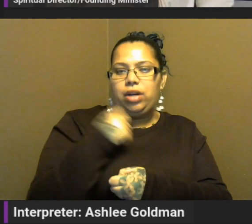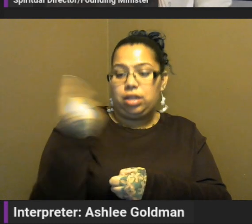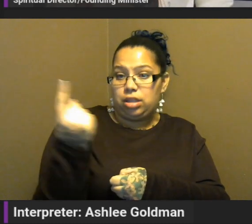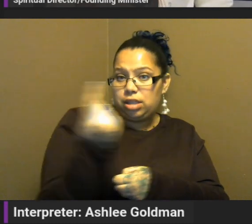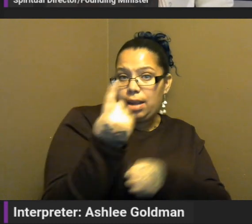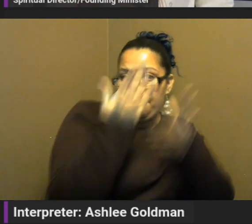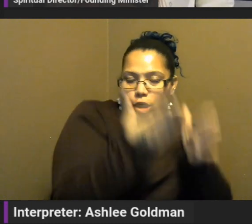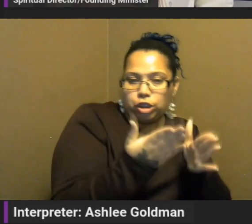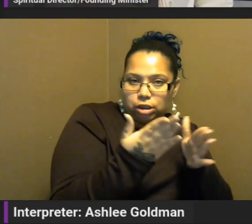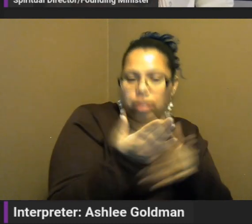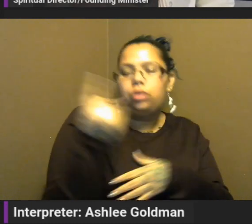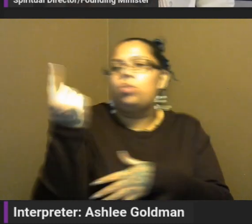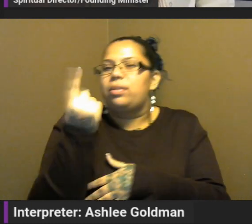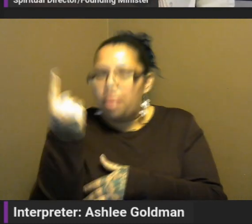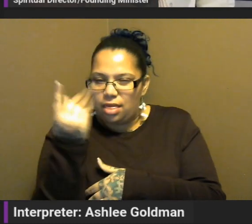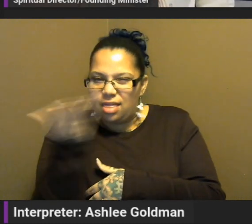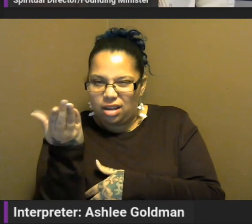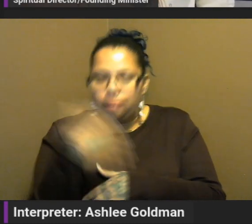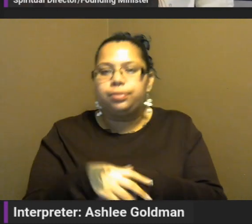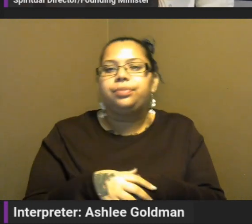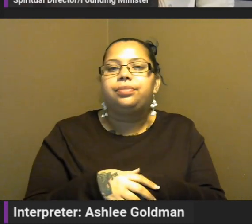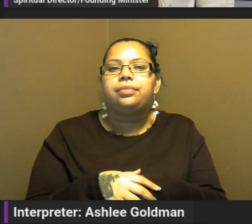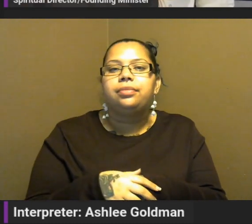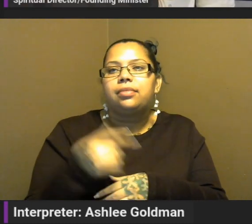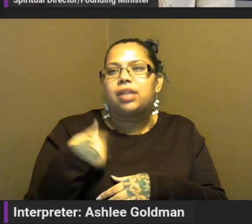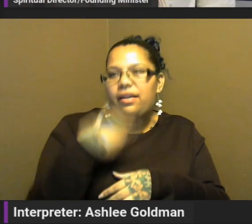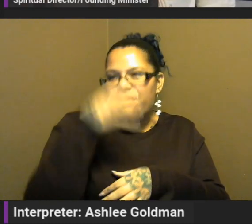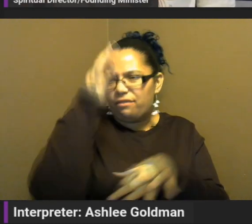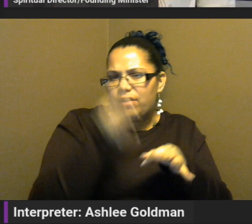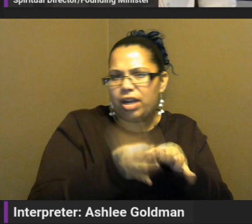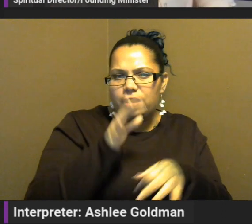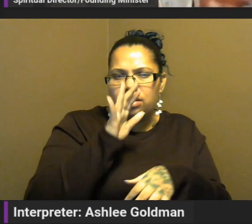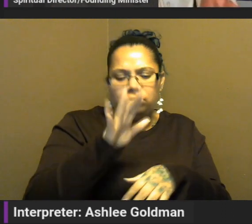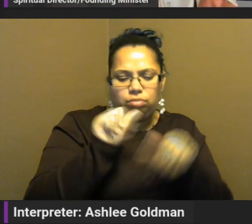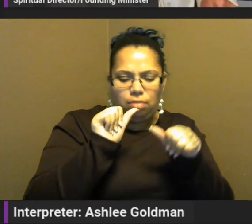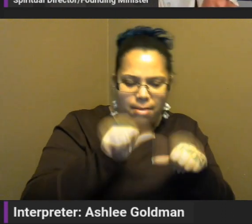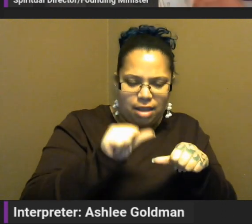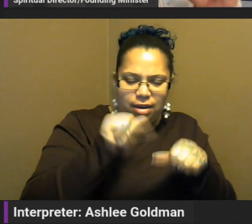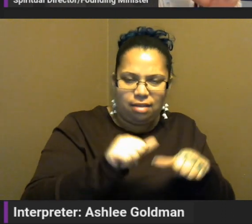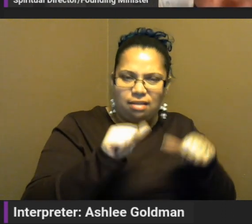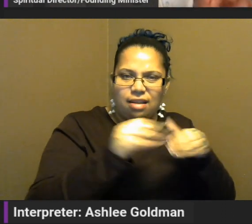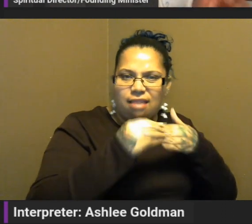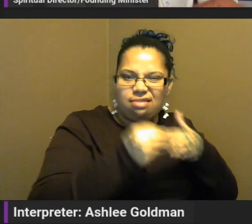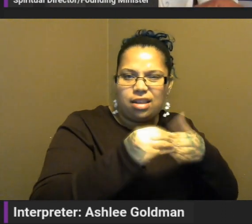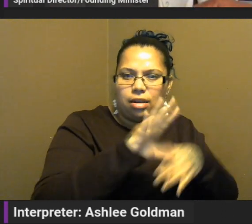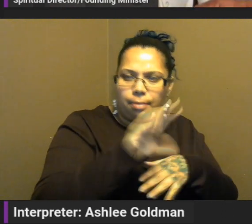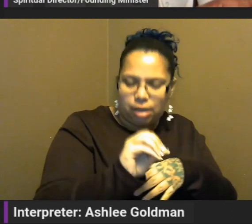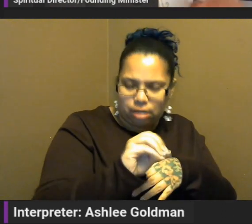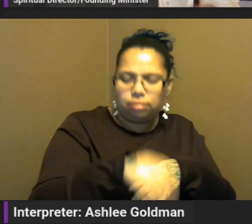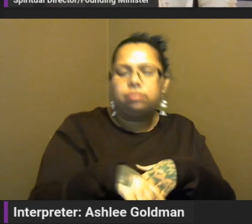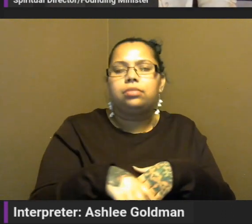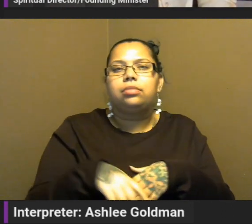I have faith in your ability to lead the company. I have faith that once you